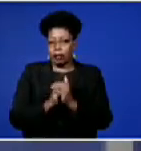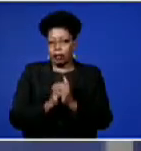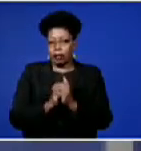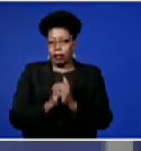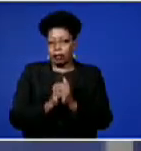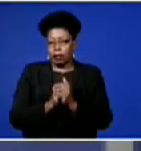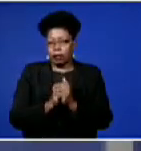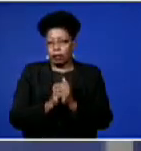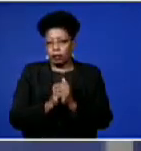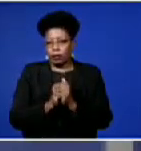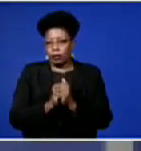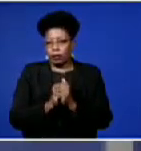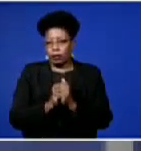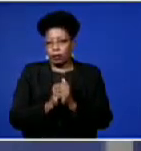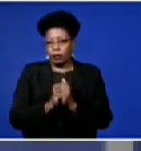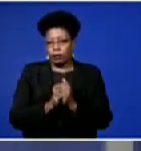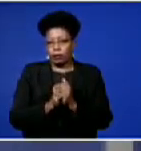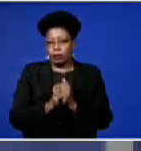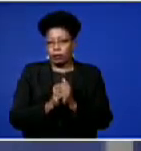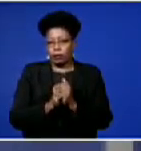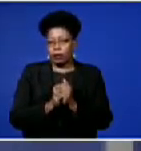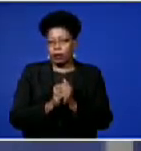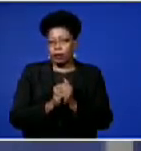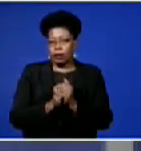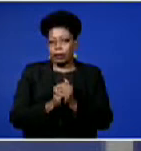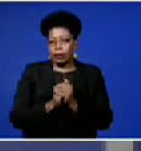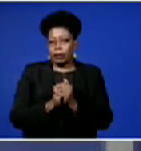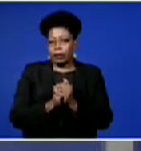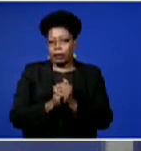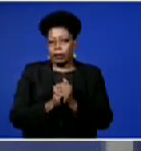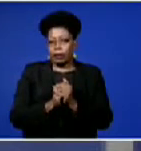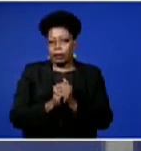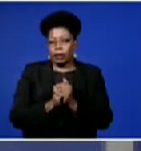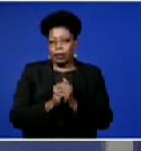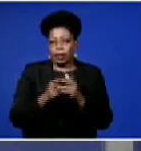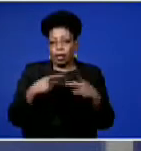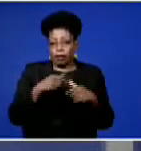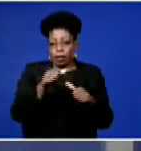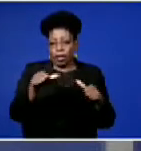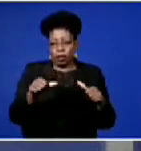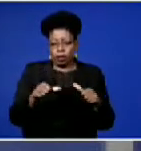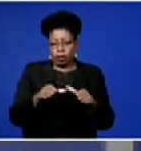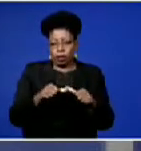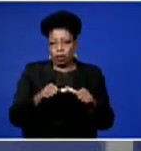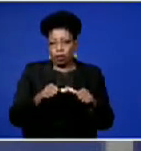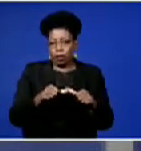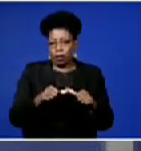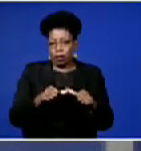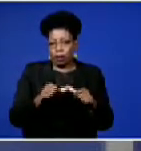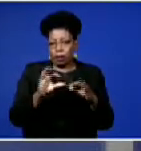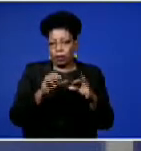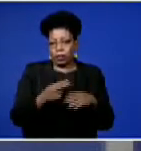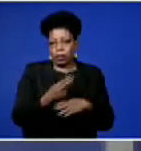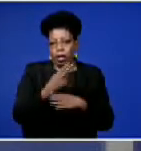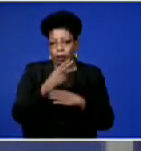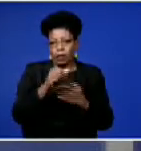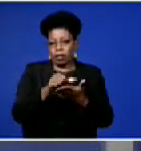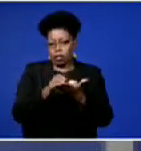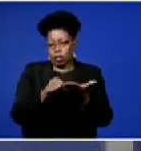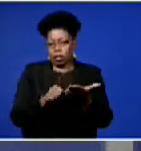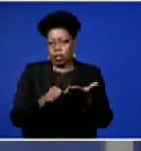capacity has been leased and will be installed to accommodate the installation upgrade. PHA noted that only emergency surgical cases